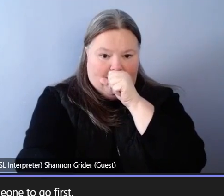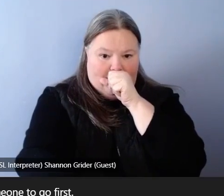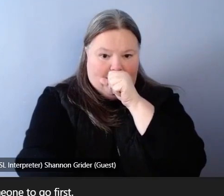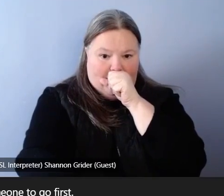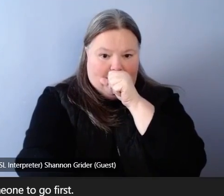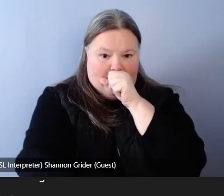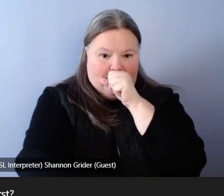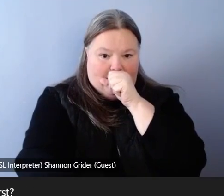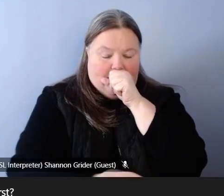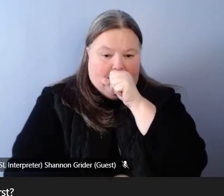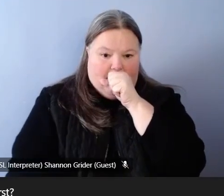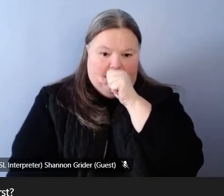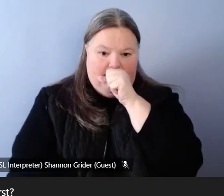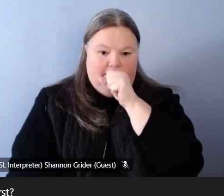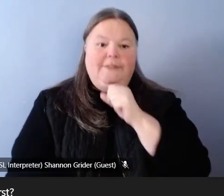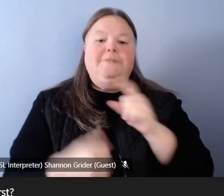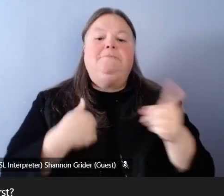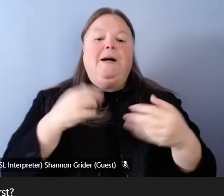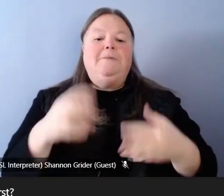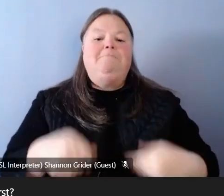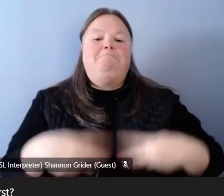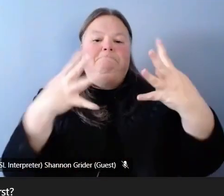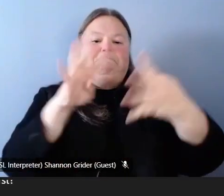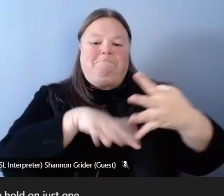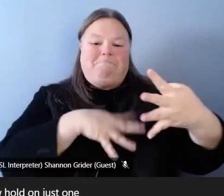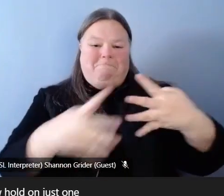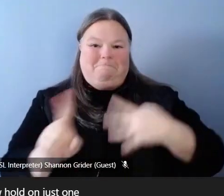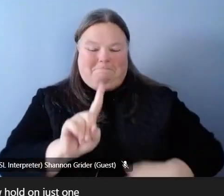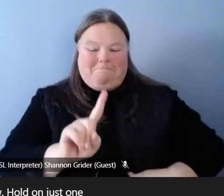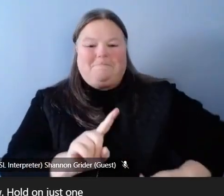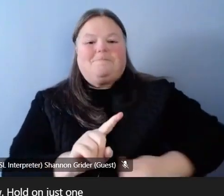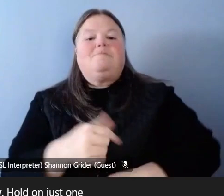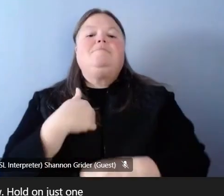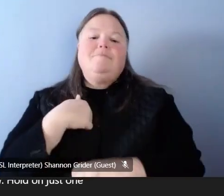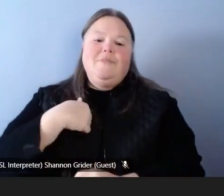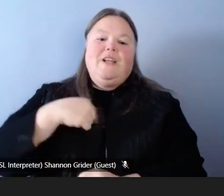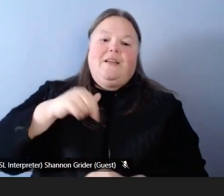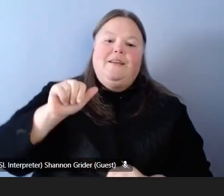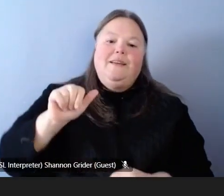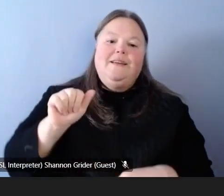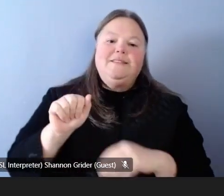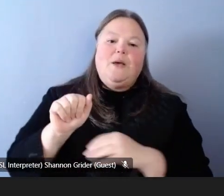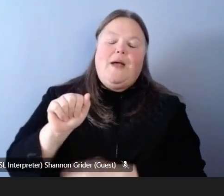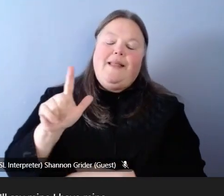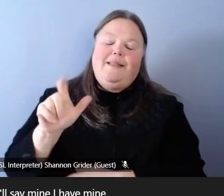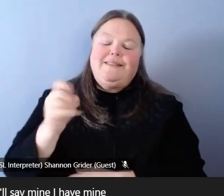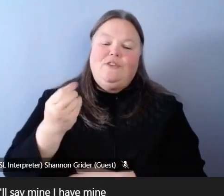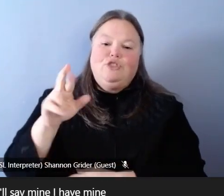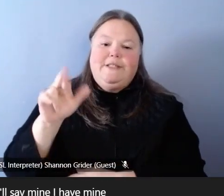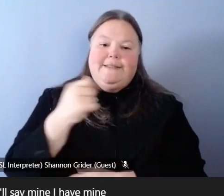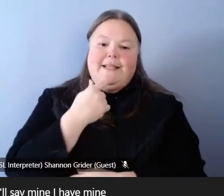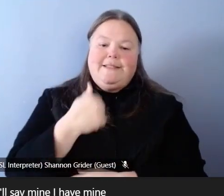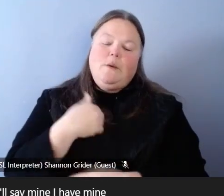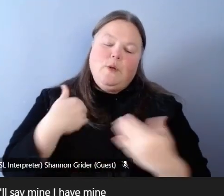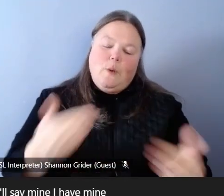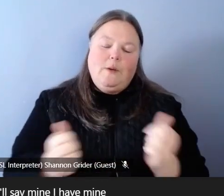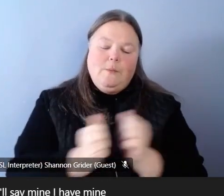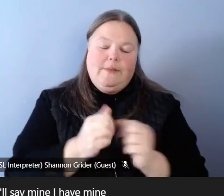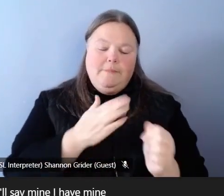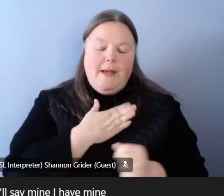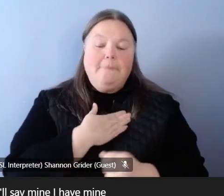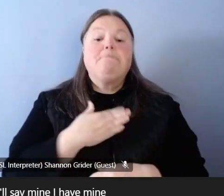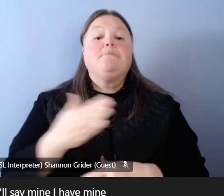I'm getting my spreadsheet right now. Hold on. Okay, don't worry about it. Here, I'll say mine. I have mine pulled up. So